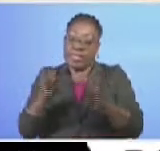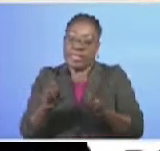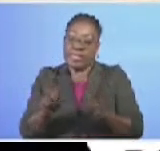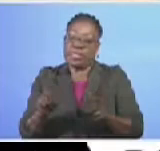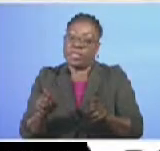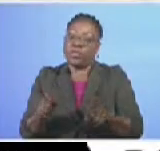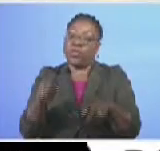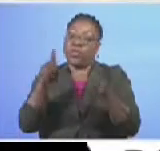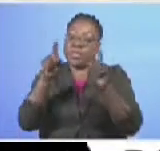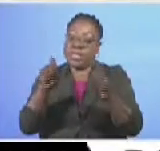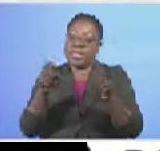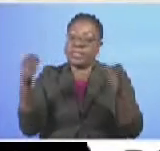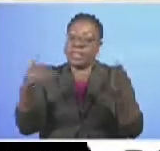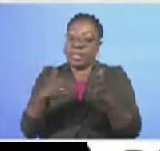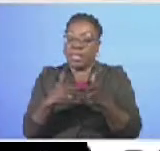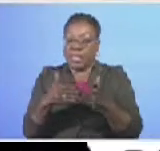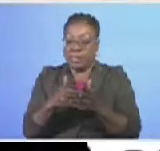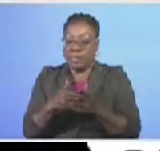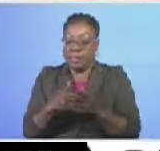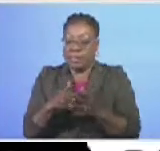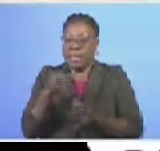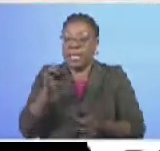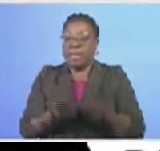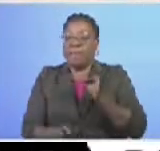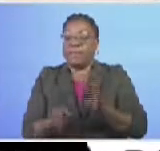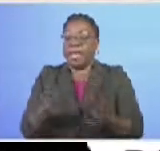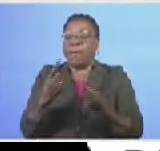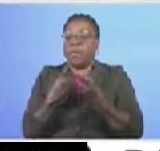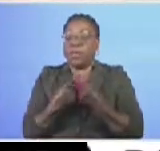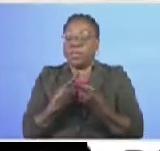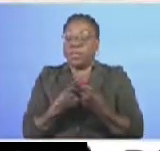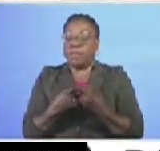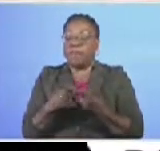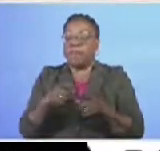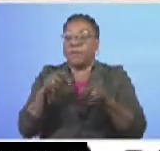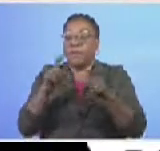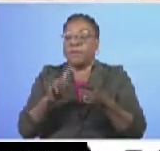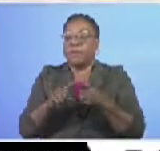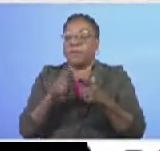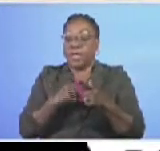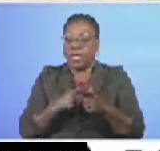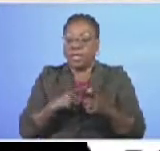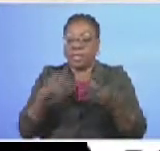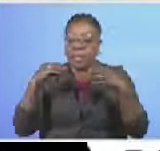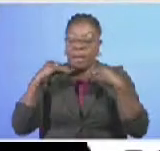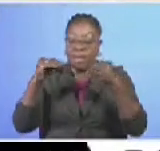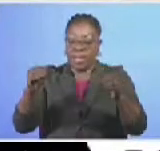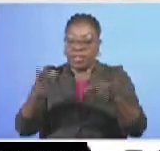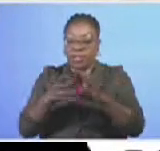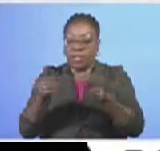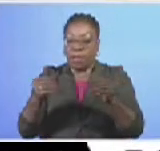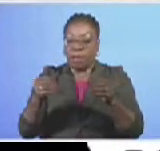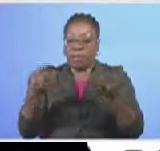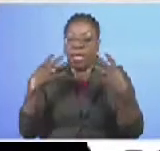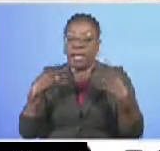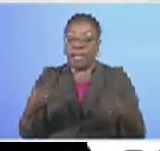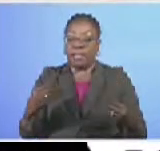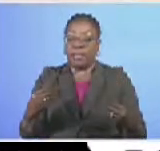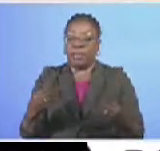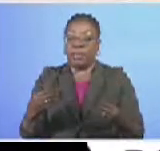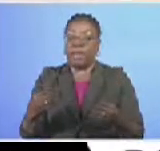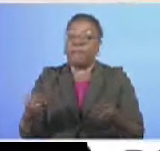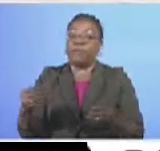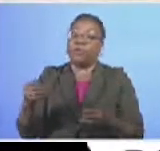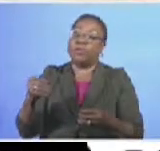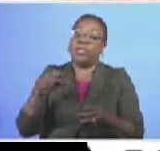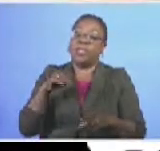then the Ministry of Health would have to step in regards to the rapid antigen test, in regards to the RT-PCR test. Minister of Tourism